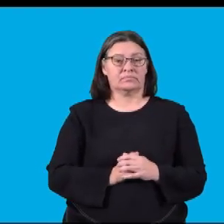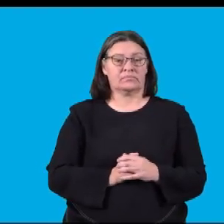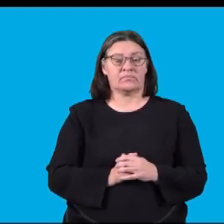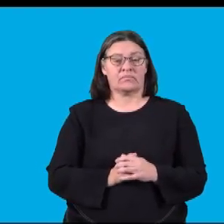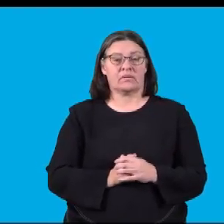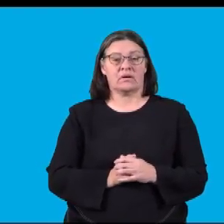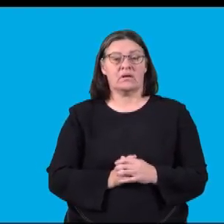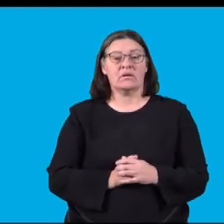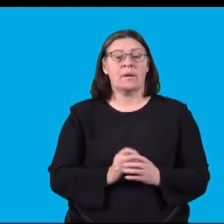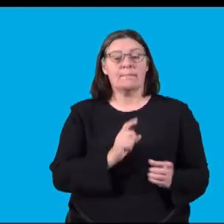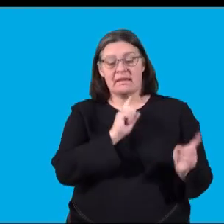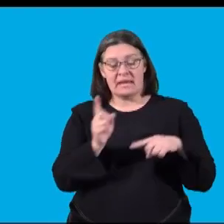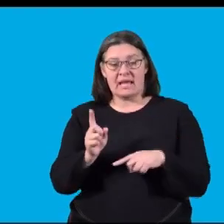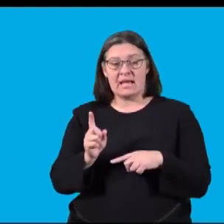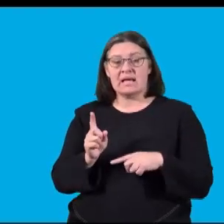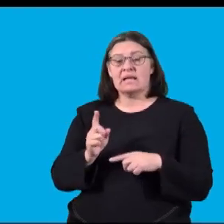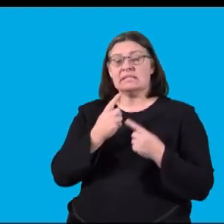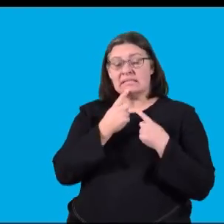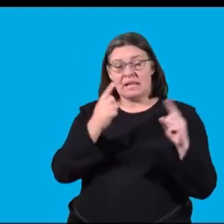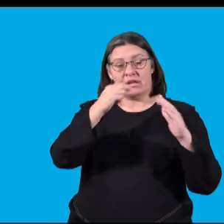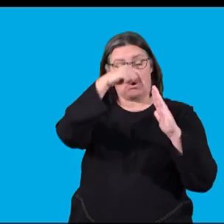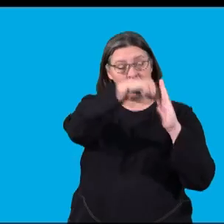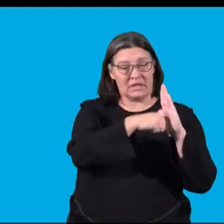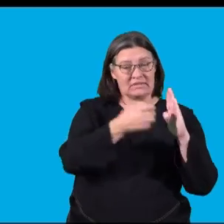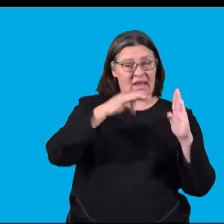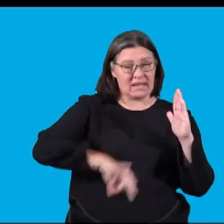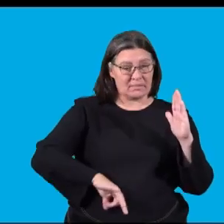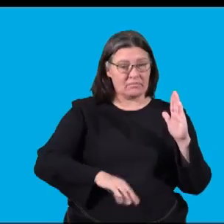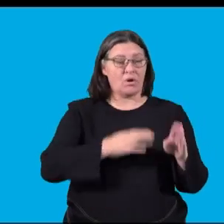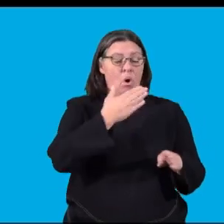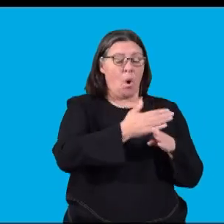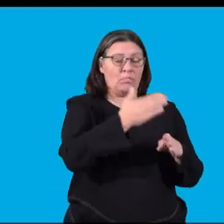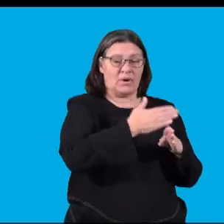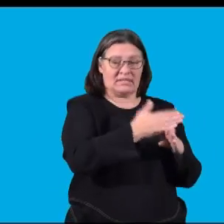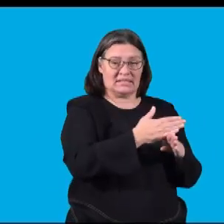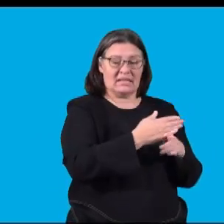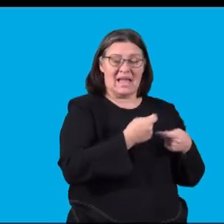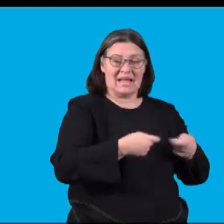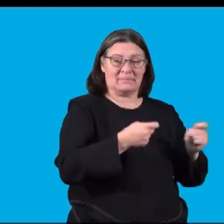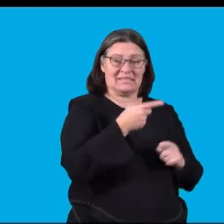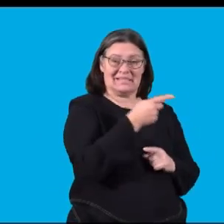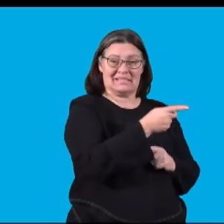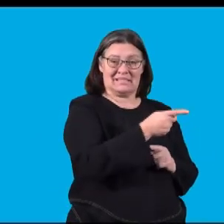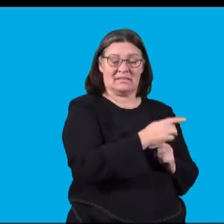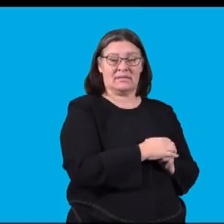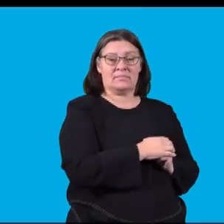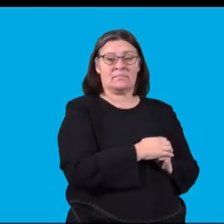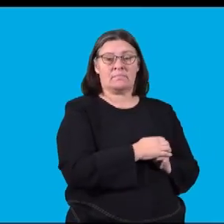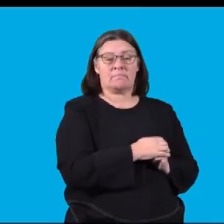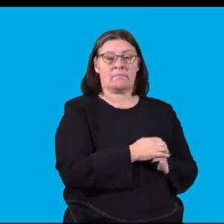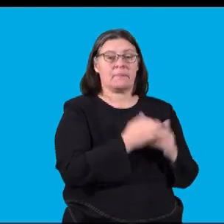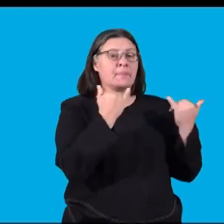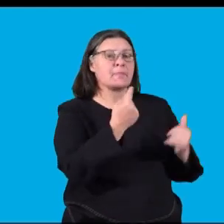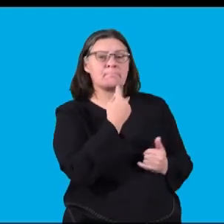231,000. When I come to my statement of comprehensive income under my operating expenses, I will